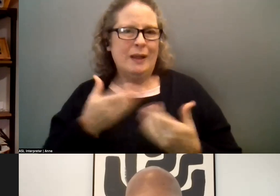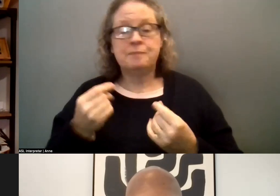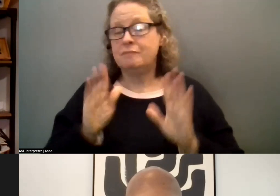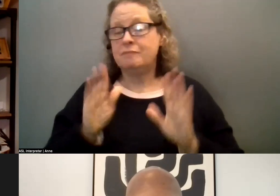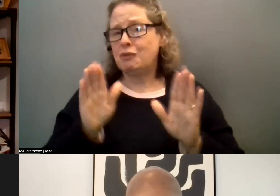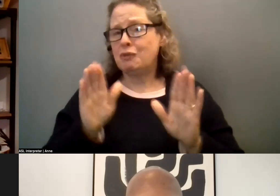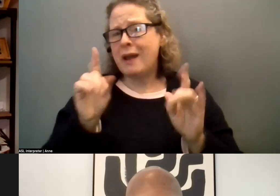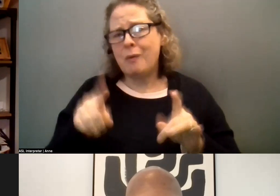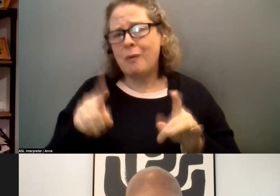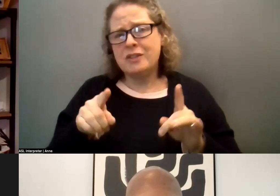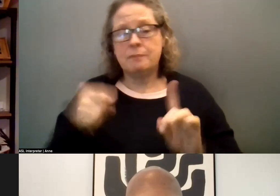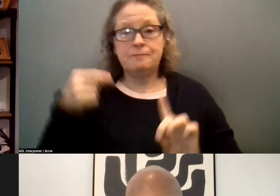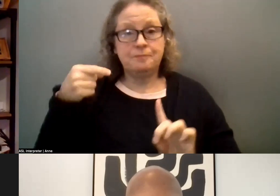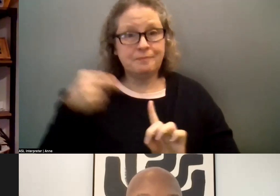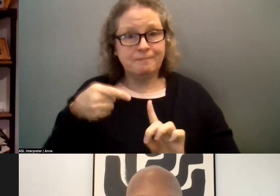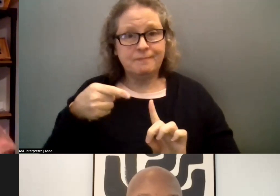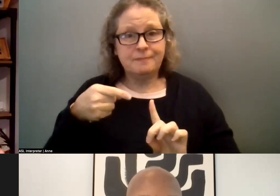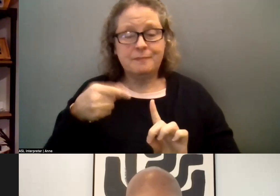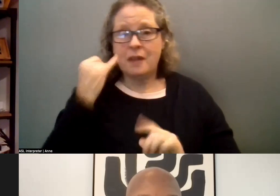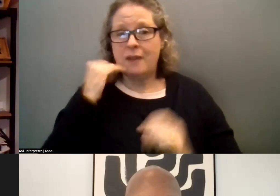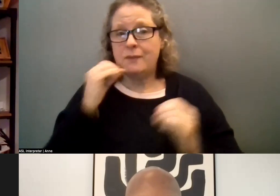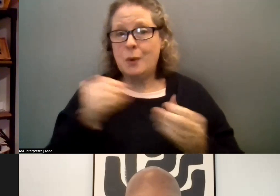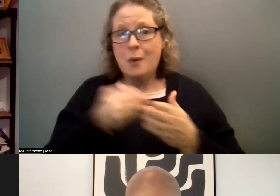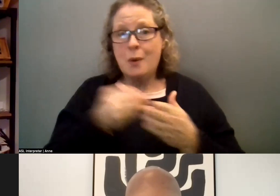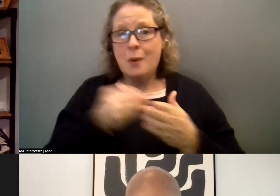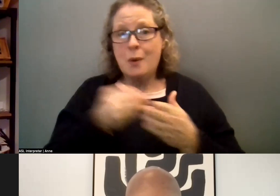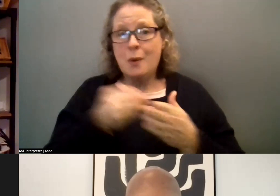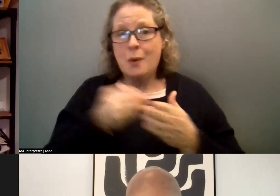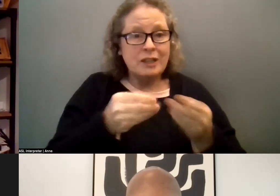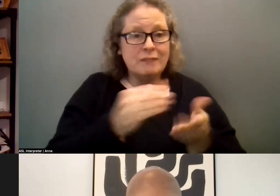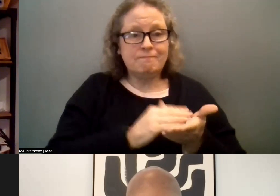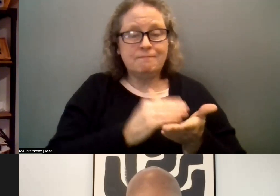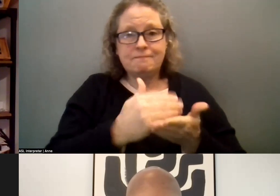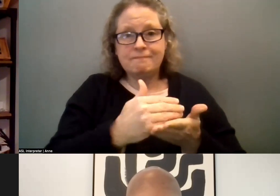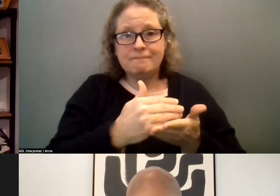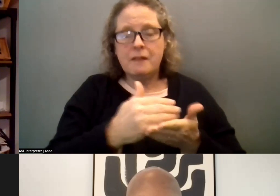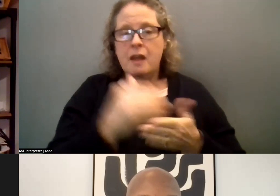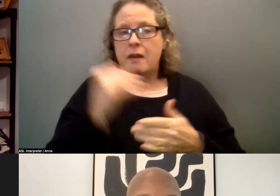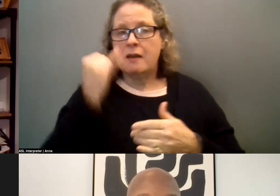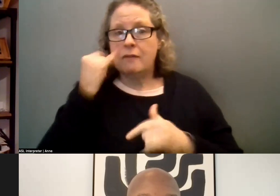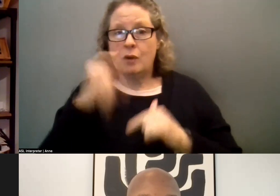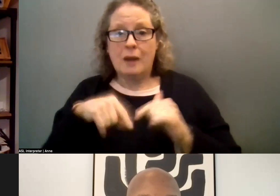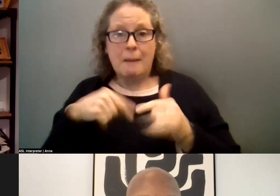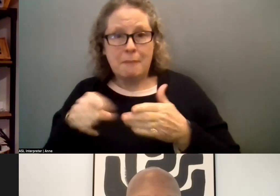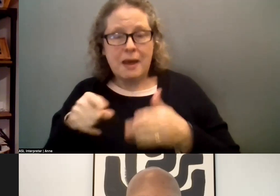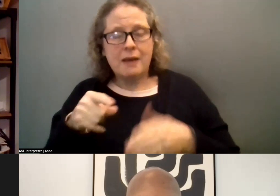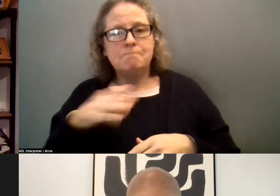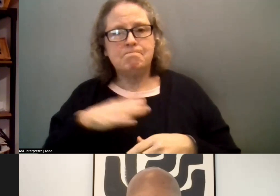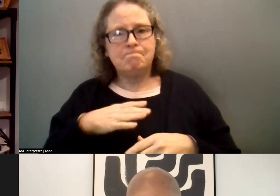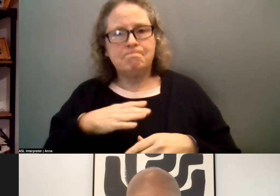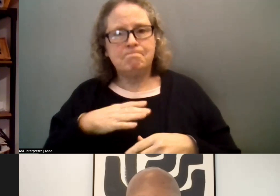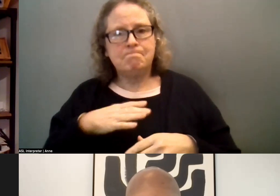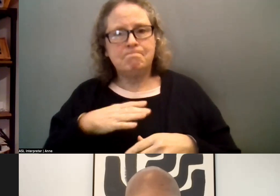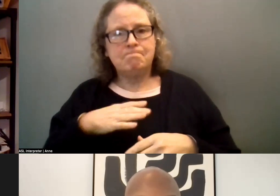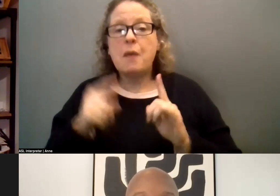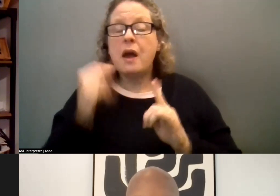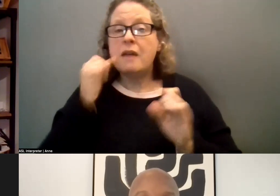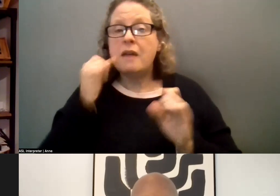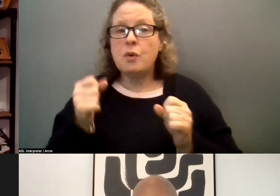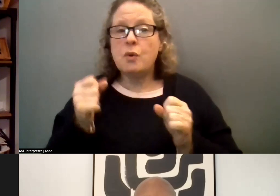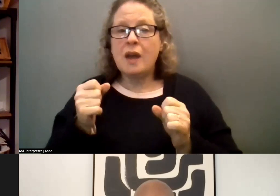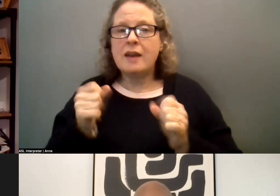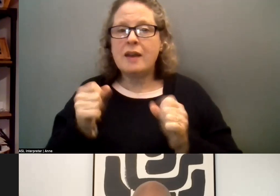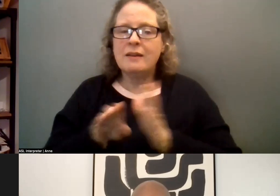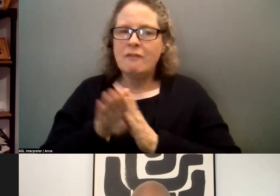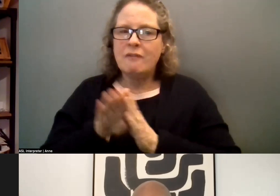is if there's not budget for something, then it can't be something that you're pay for. But if you can just kind of cultivate those relationships